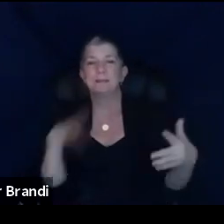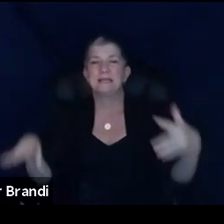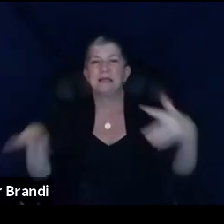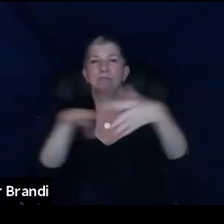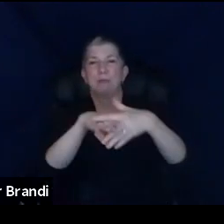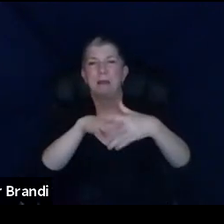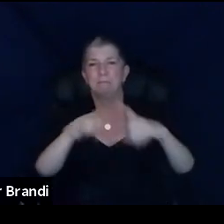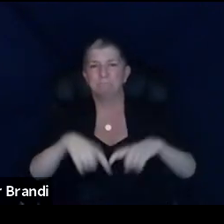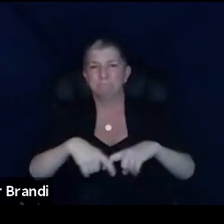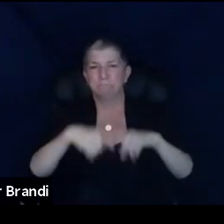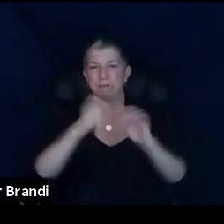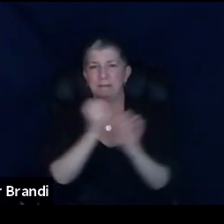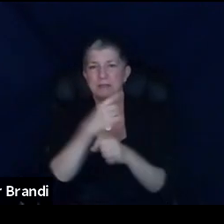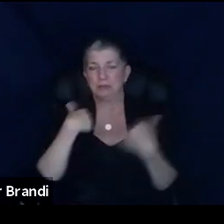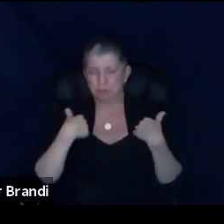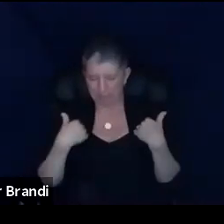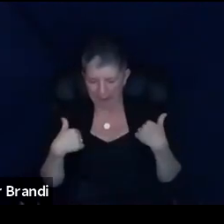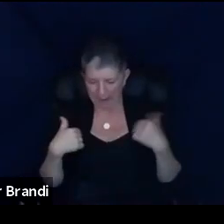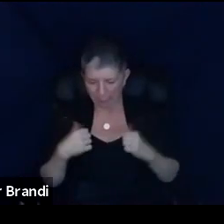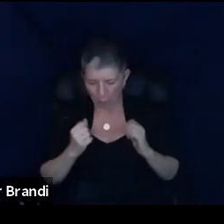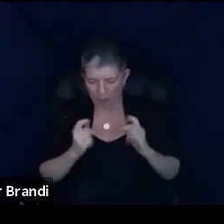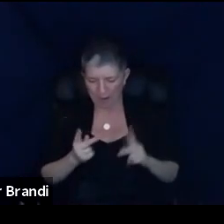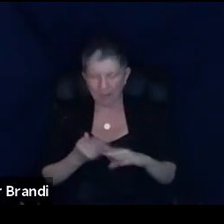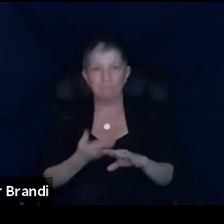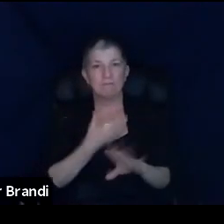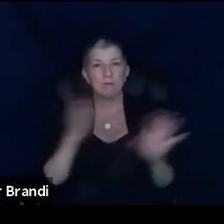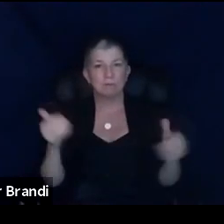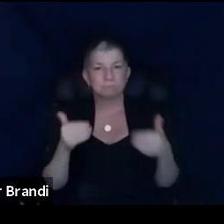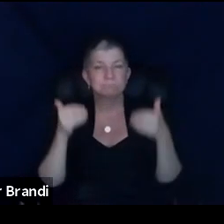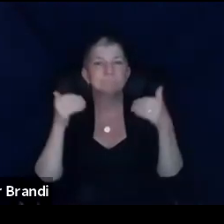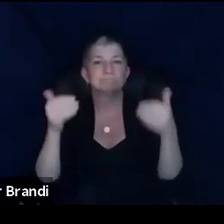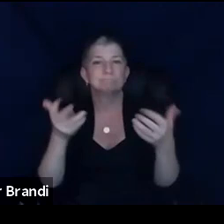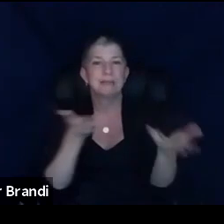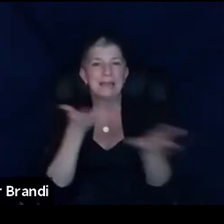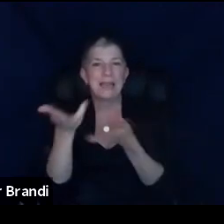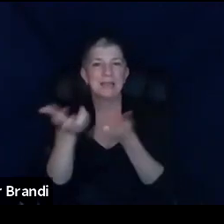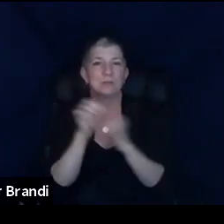make sure I'm okay before I start engaging with somebody else.